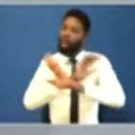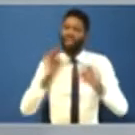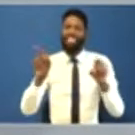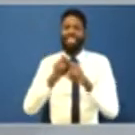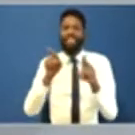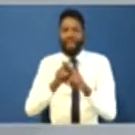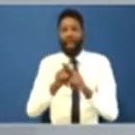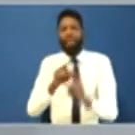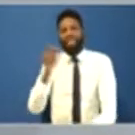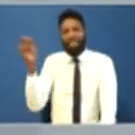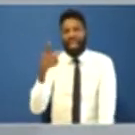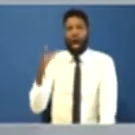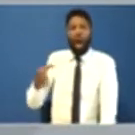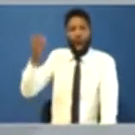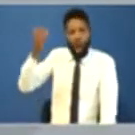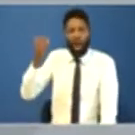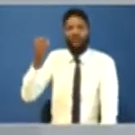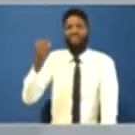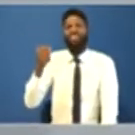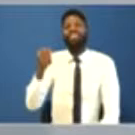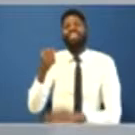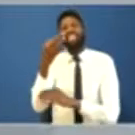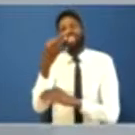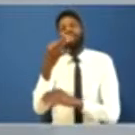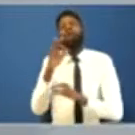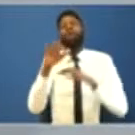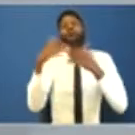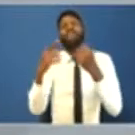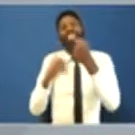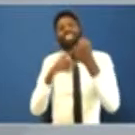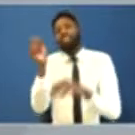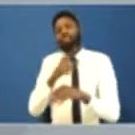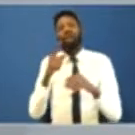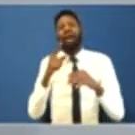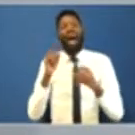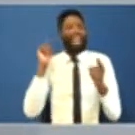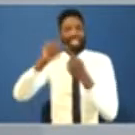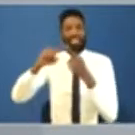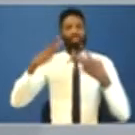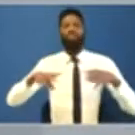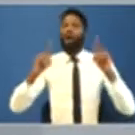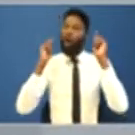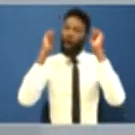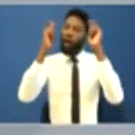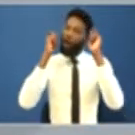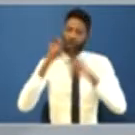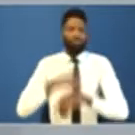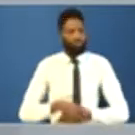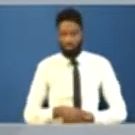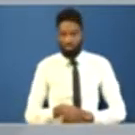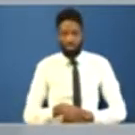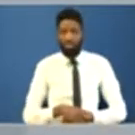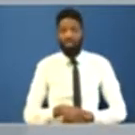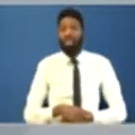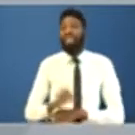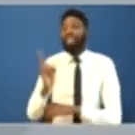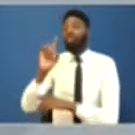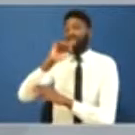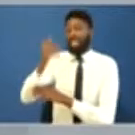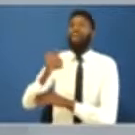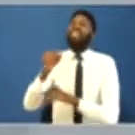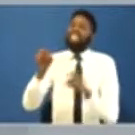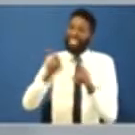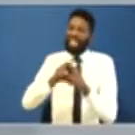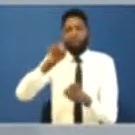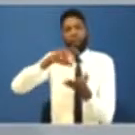salaries for three six months until people go to the street the city of nairobi also needs to learn how